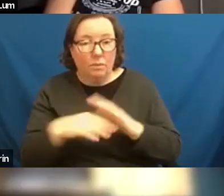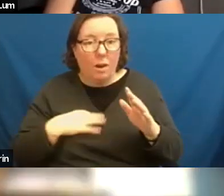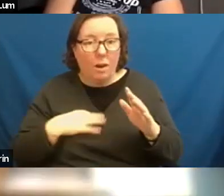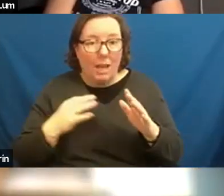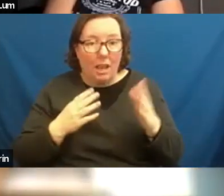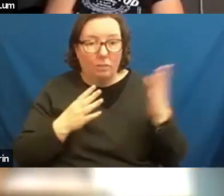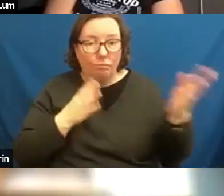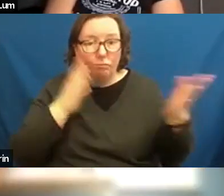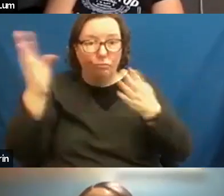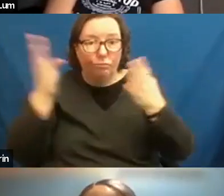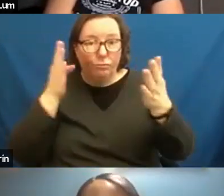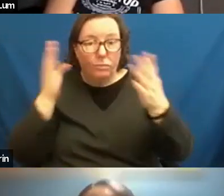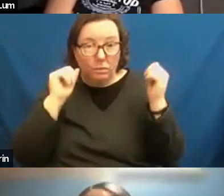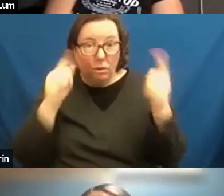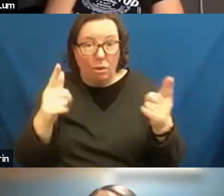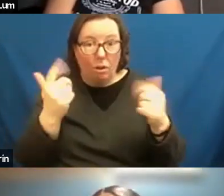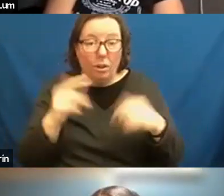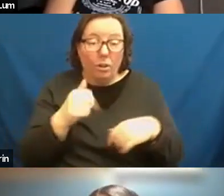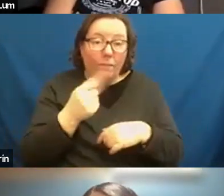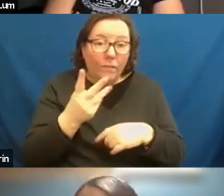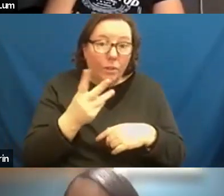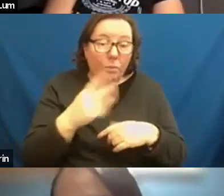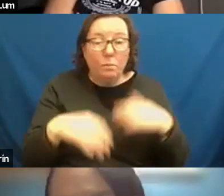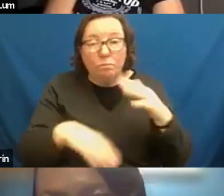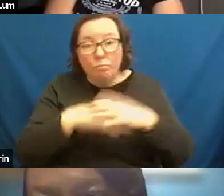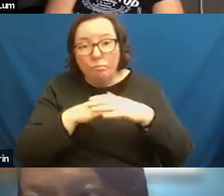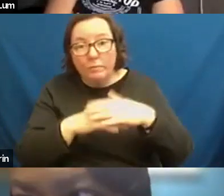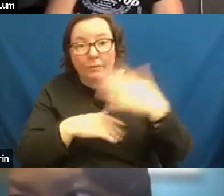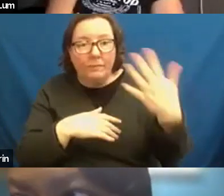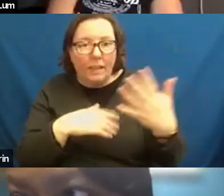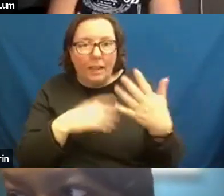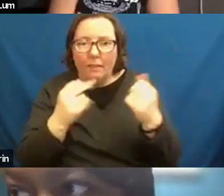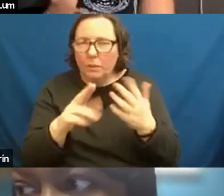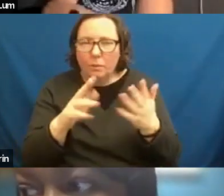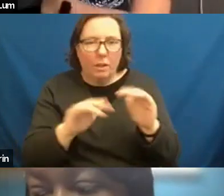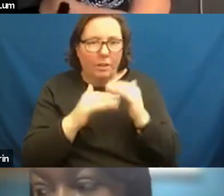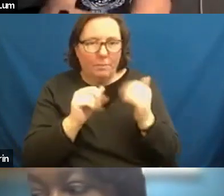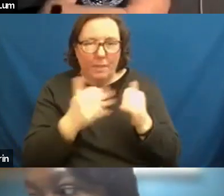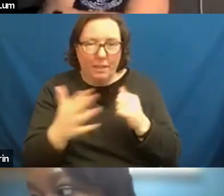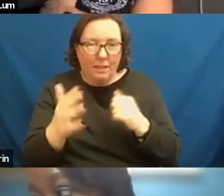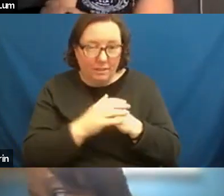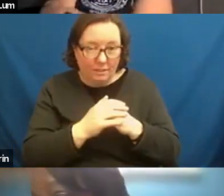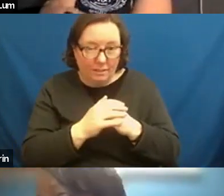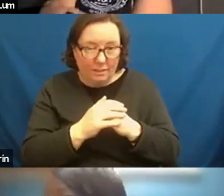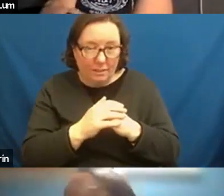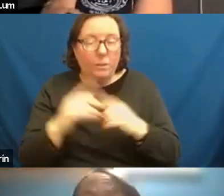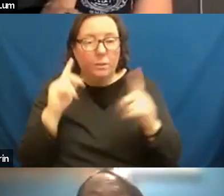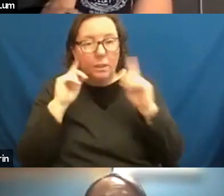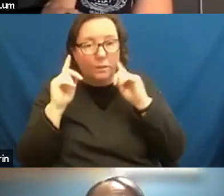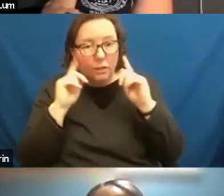to? And, you know, we've heard that there may